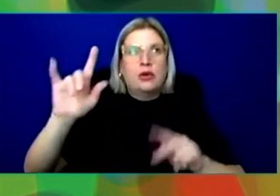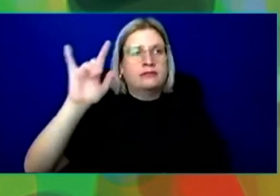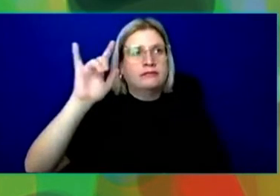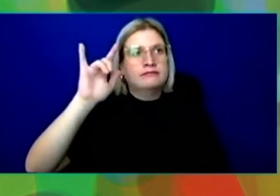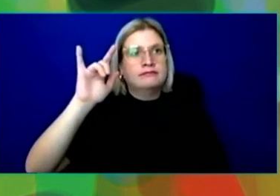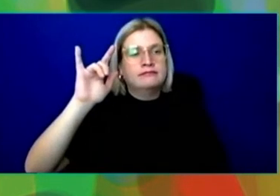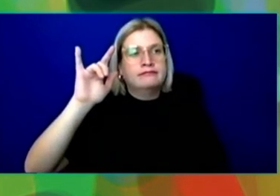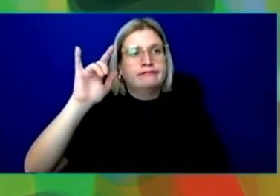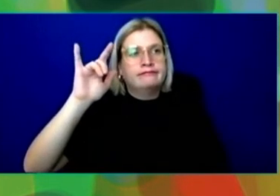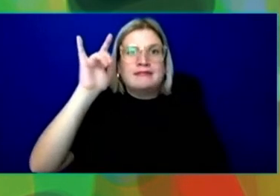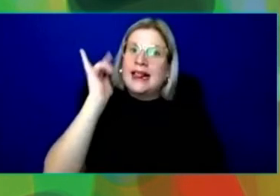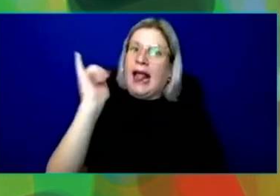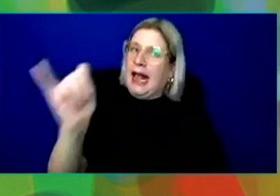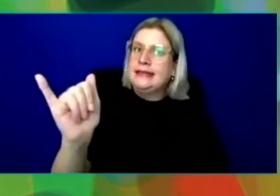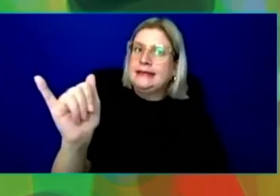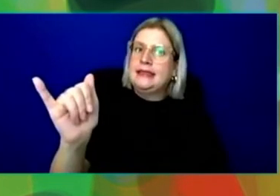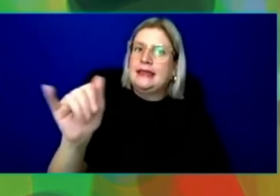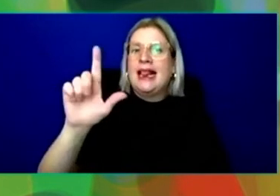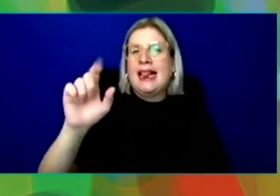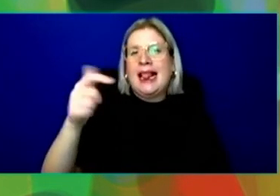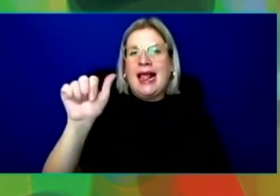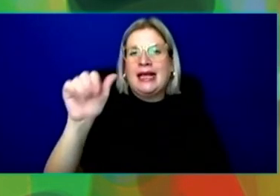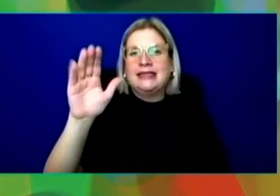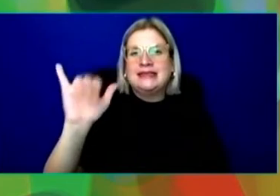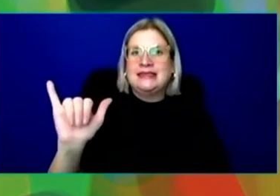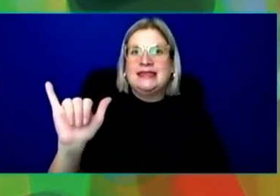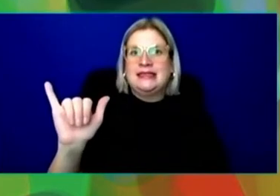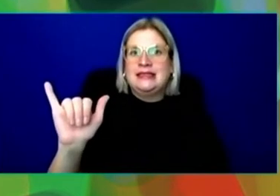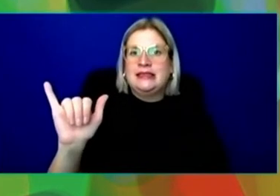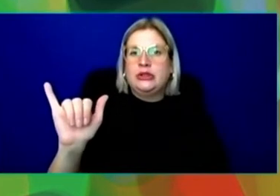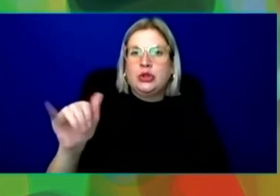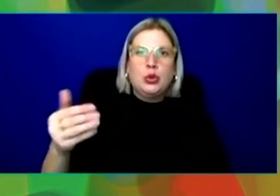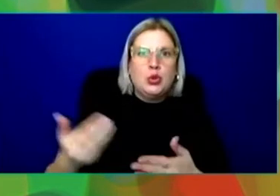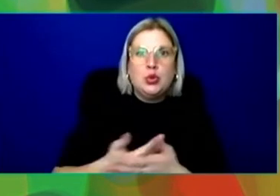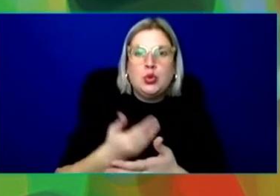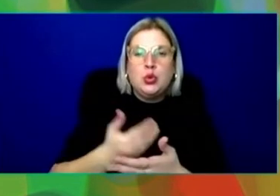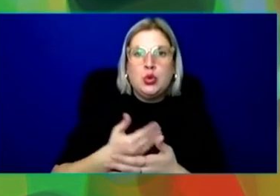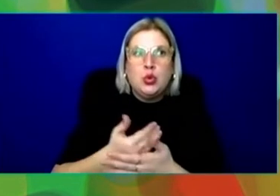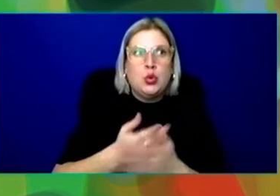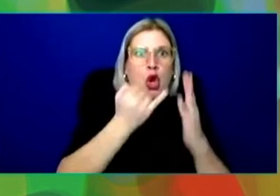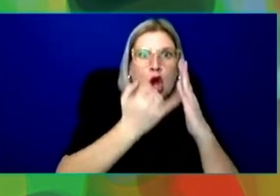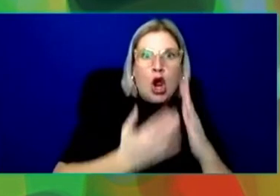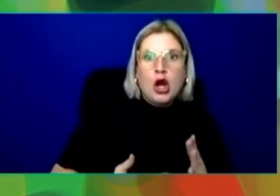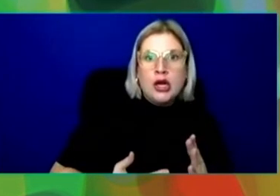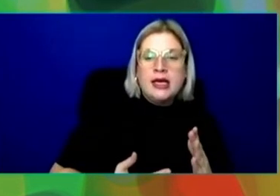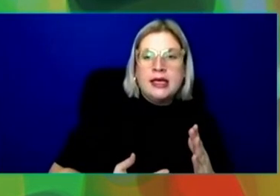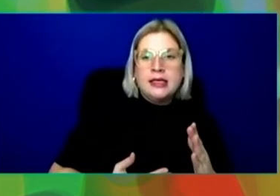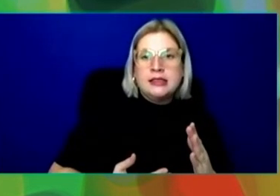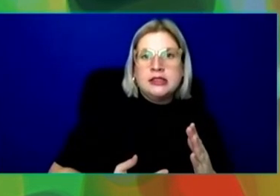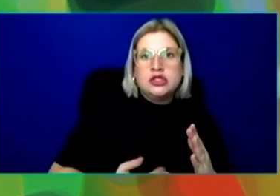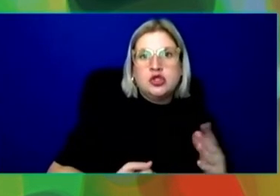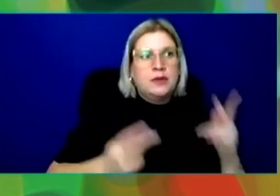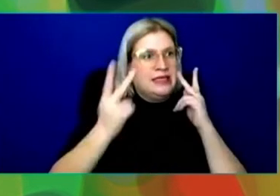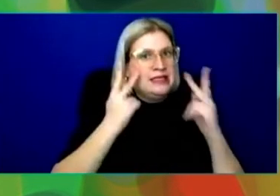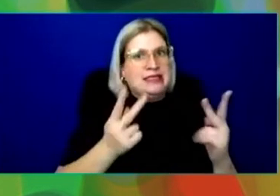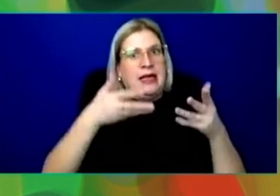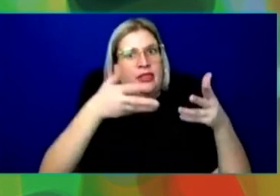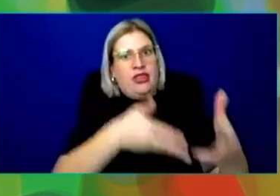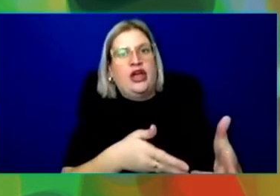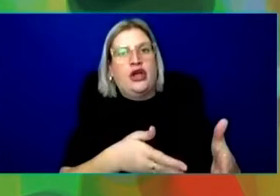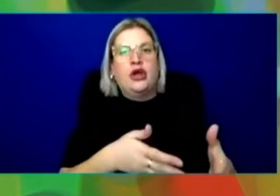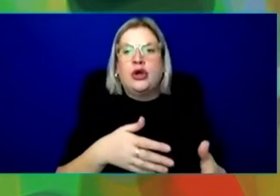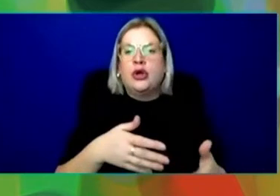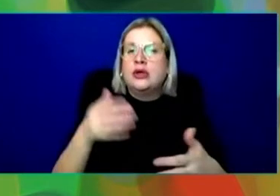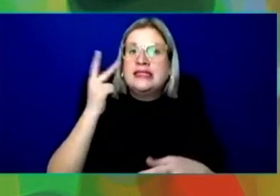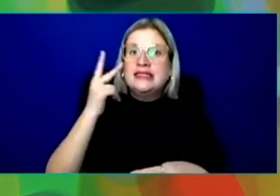every 2 or 3 years or new batches of artists who debut at the Schomburg Center, and to watch